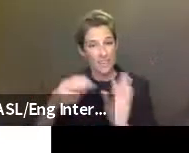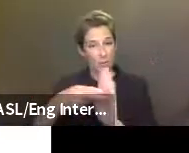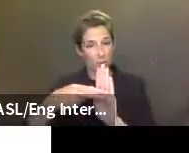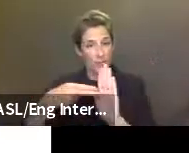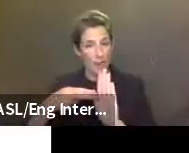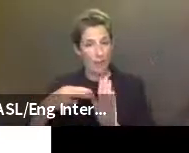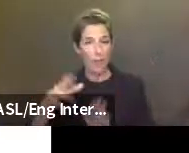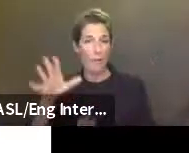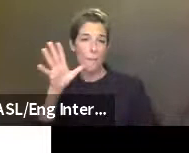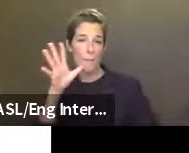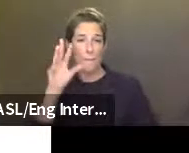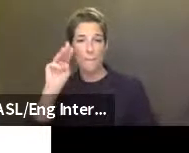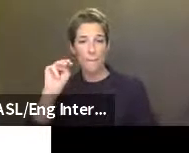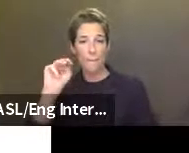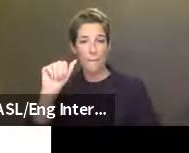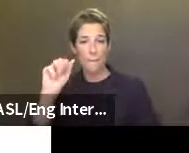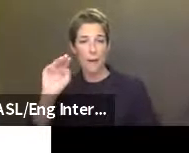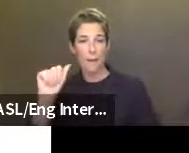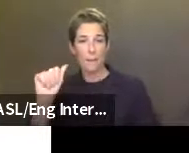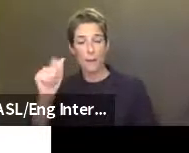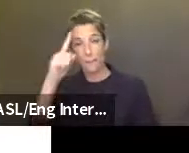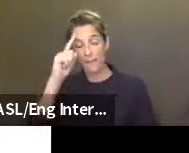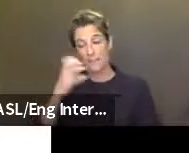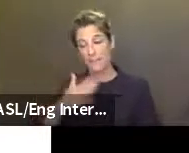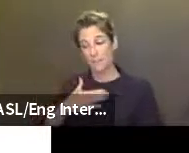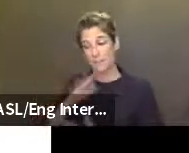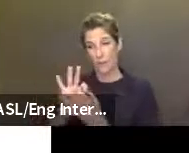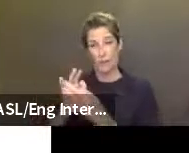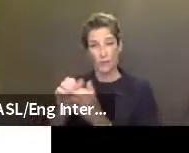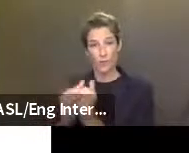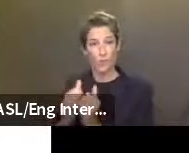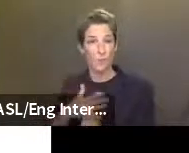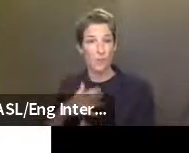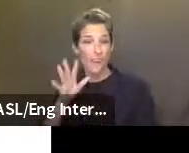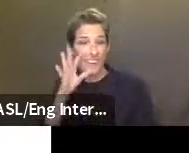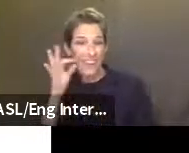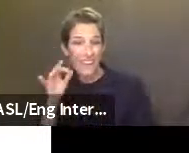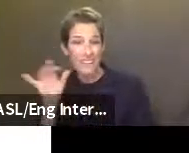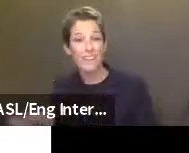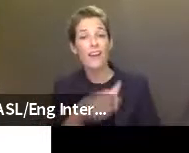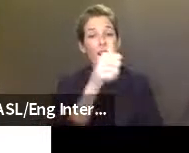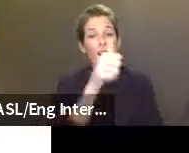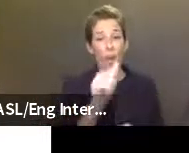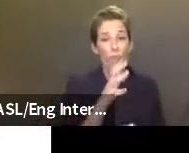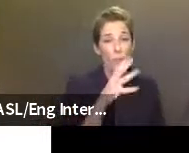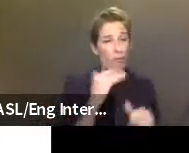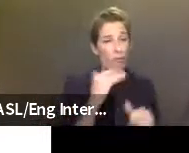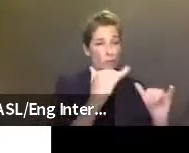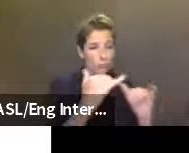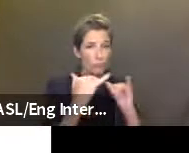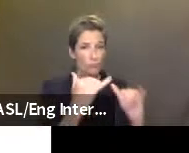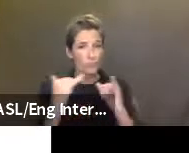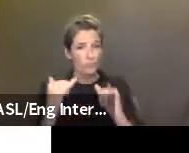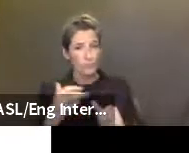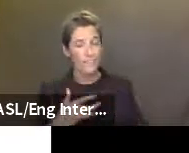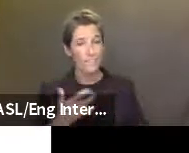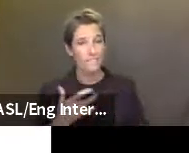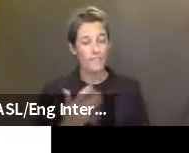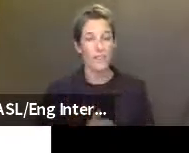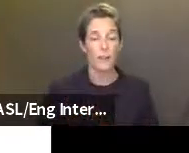paper with rosy polka dots frames the three images, adding elements of whimsy and delight. These borders overlap for